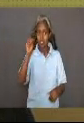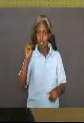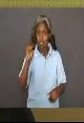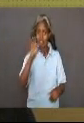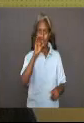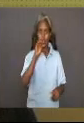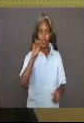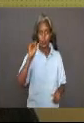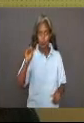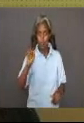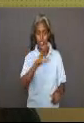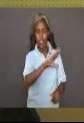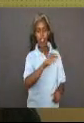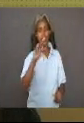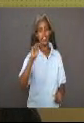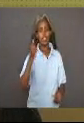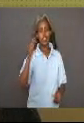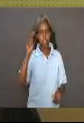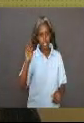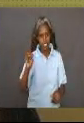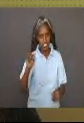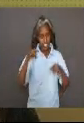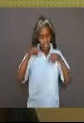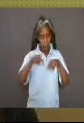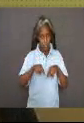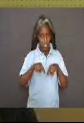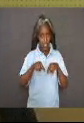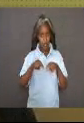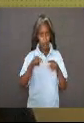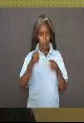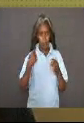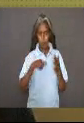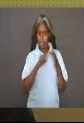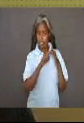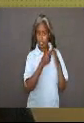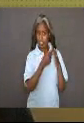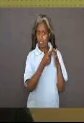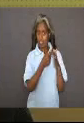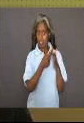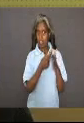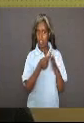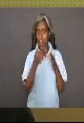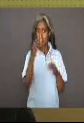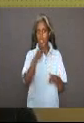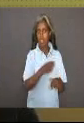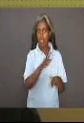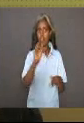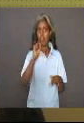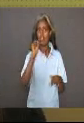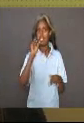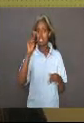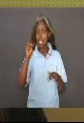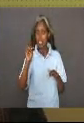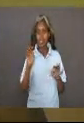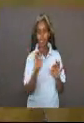cosine, and tangent. Today, we will start with the graph of the sine